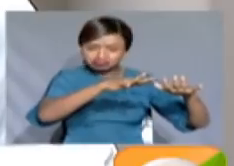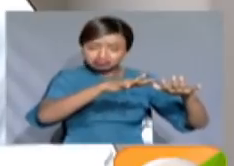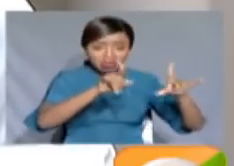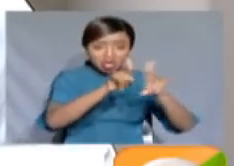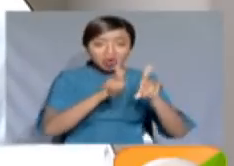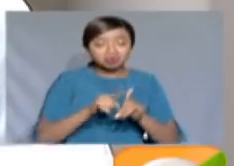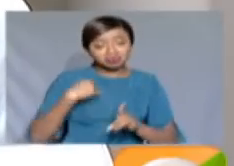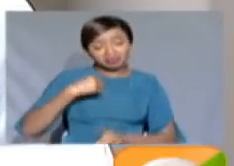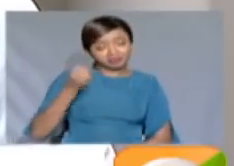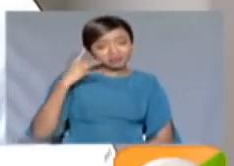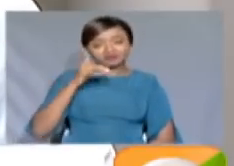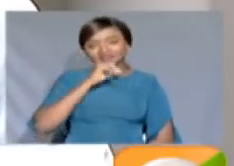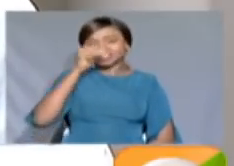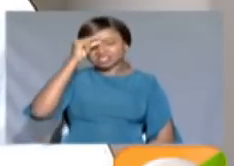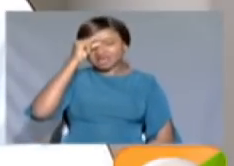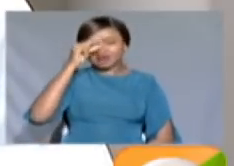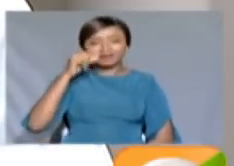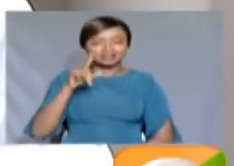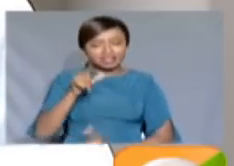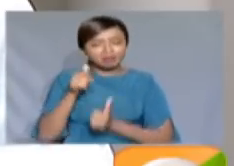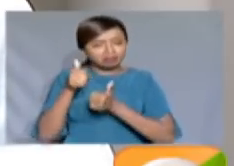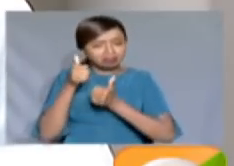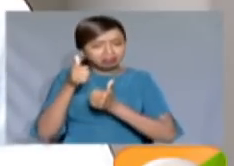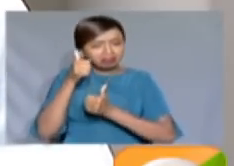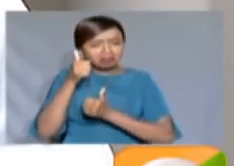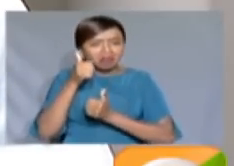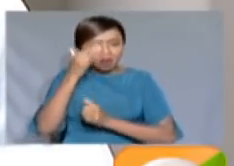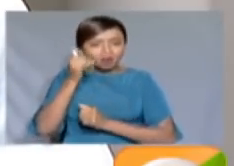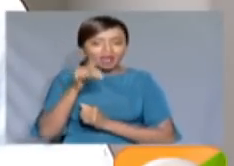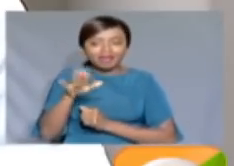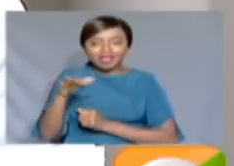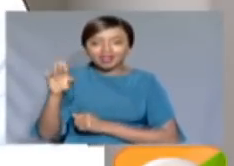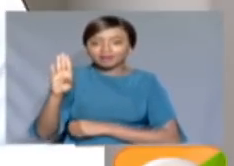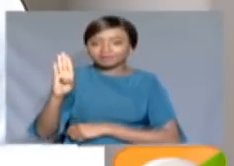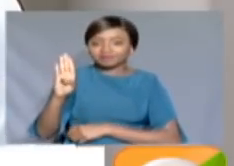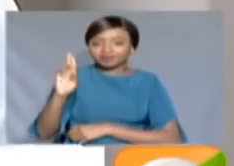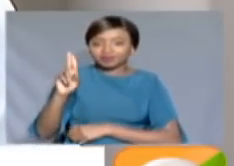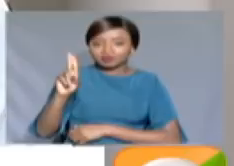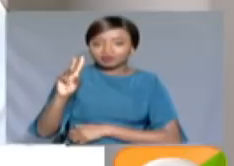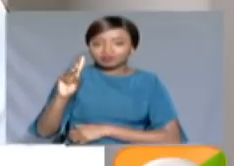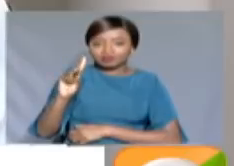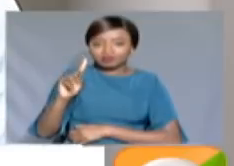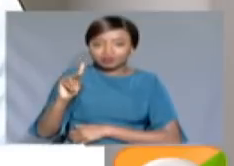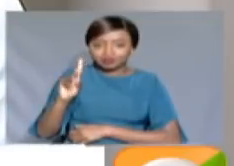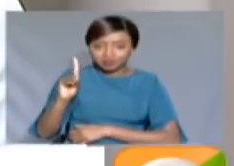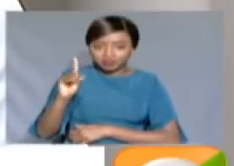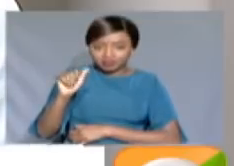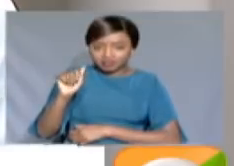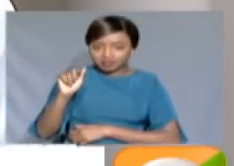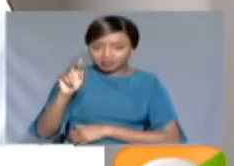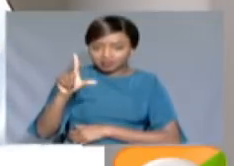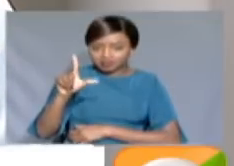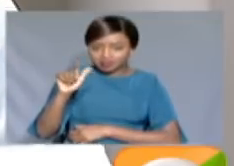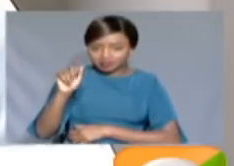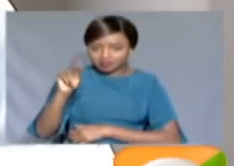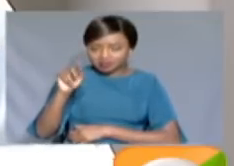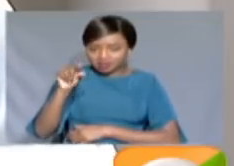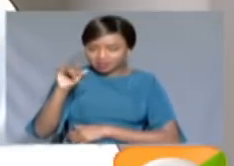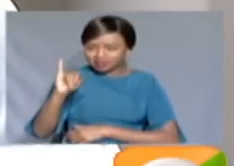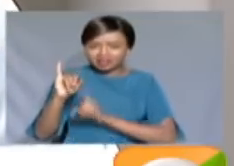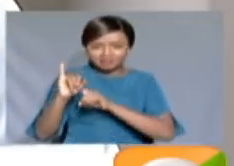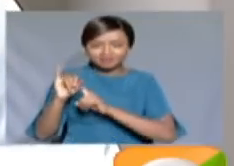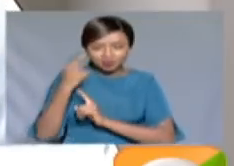years, done a very good job when it comes to Budalangi. The dikes have been up, and we don't see as much